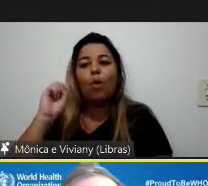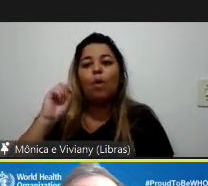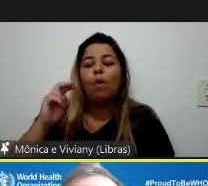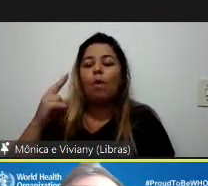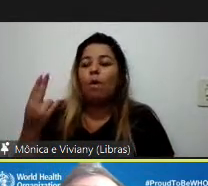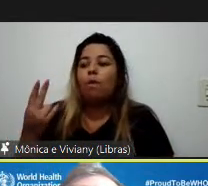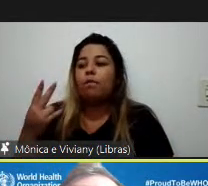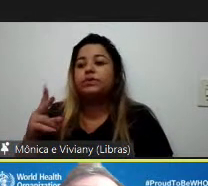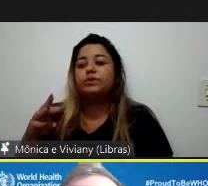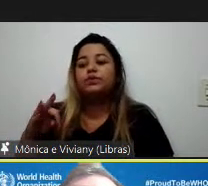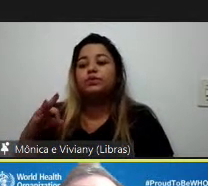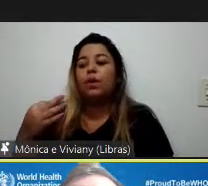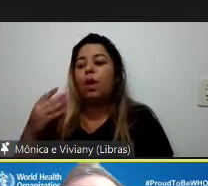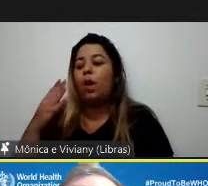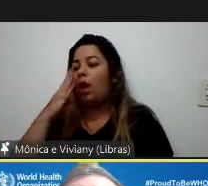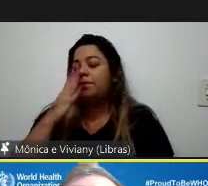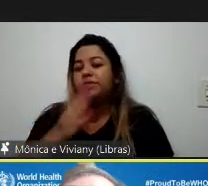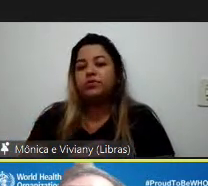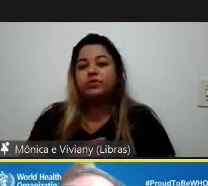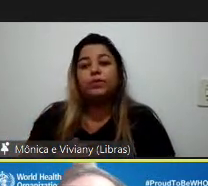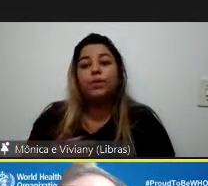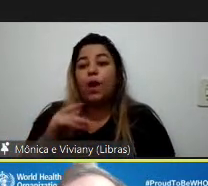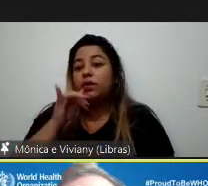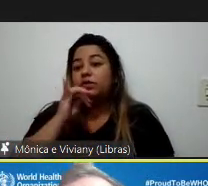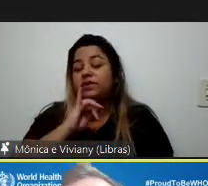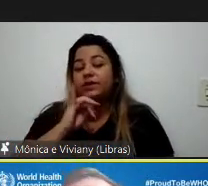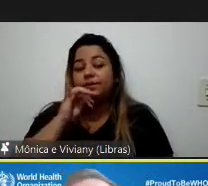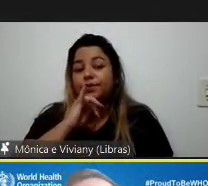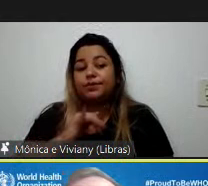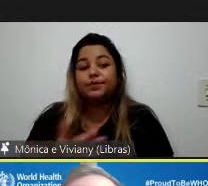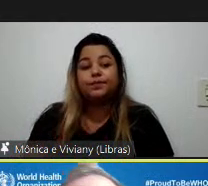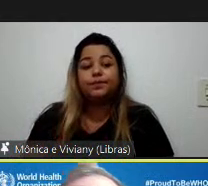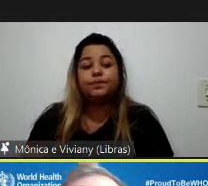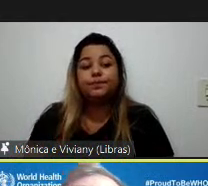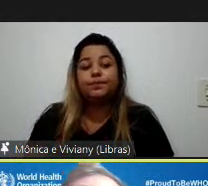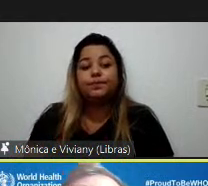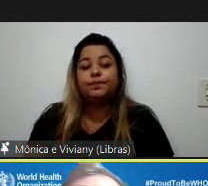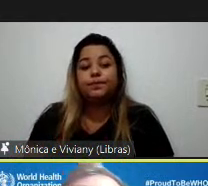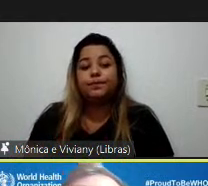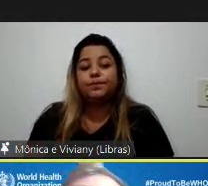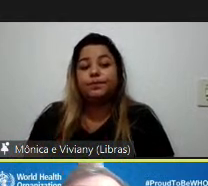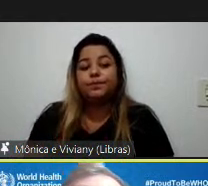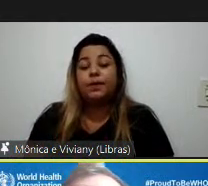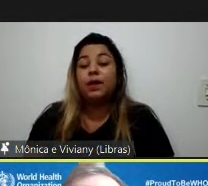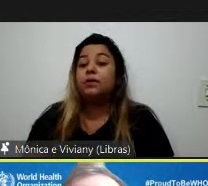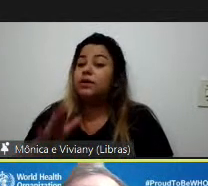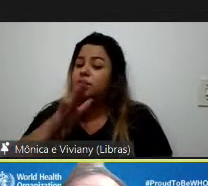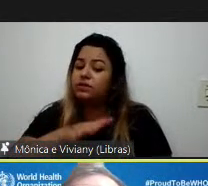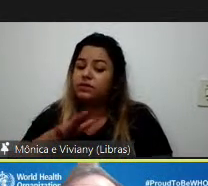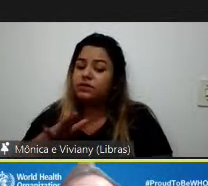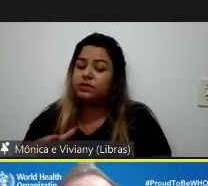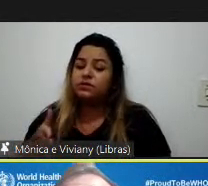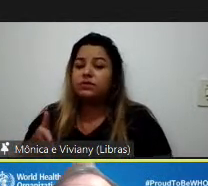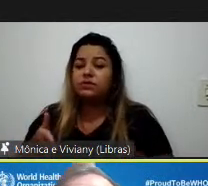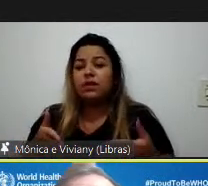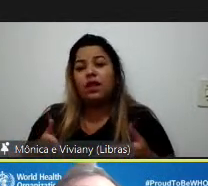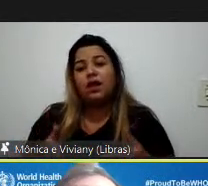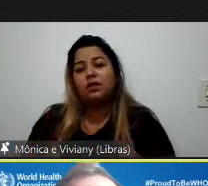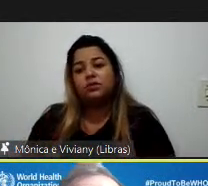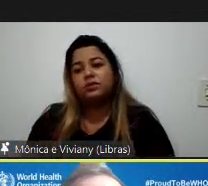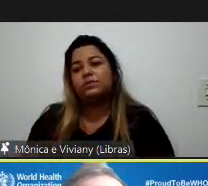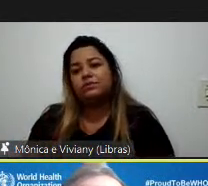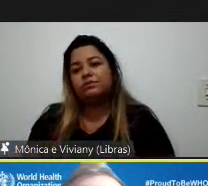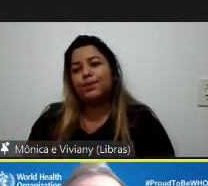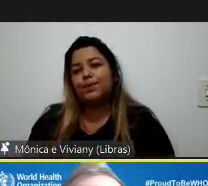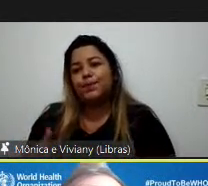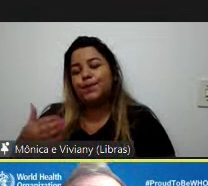example, low birth weight and very low birth weight infants. But protecting, promoting, and supporting breastfeeding is clearly an intervention